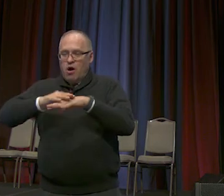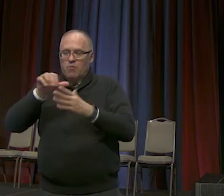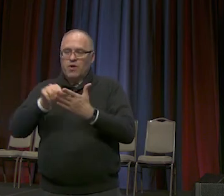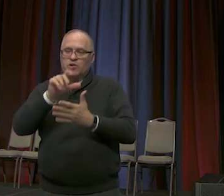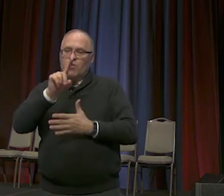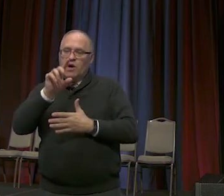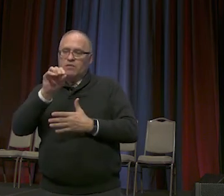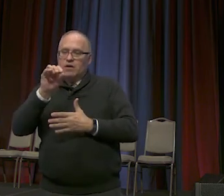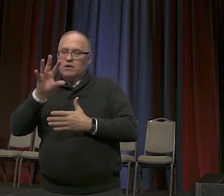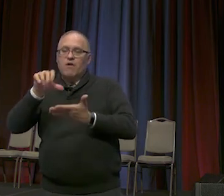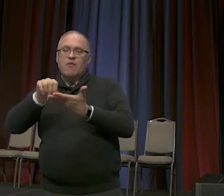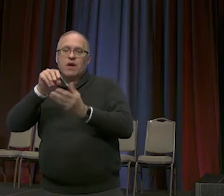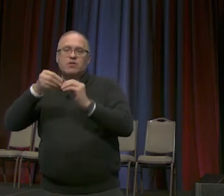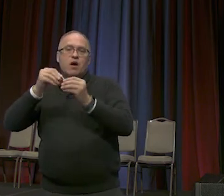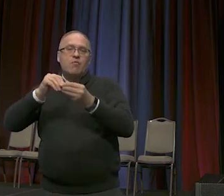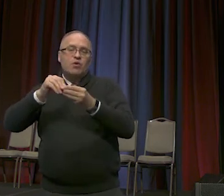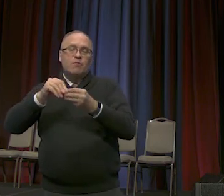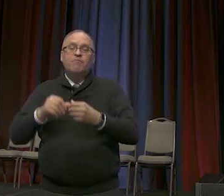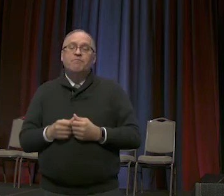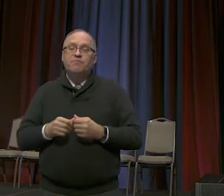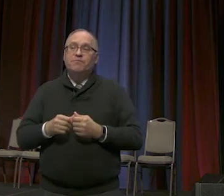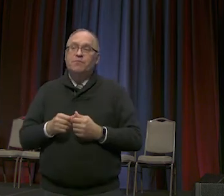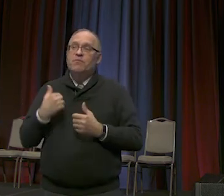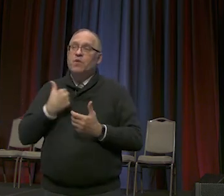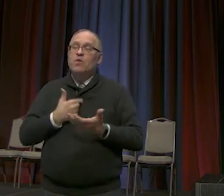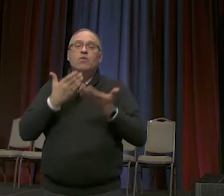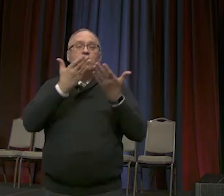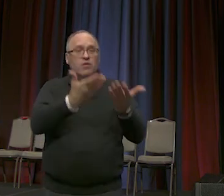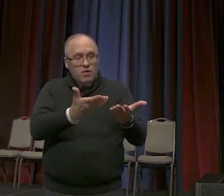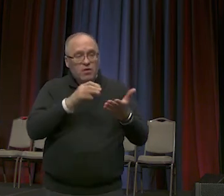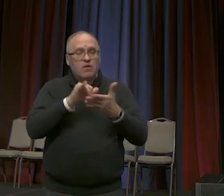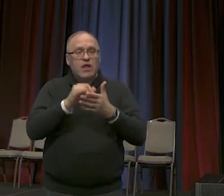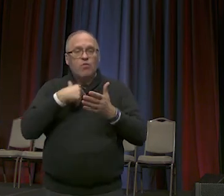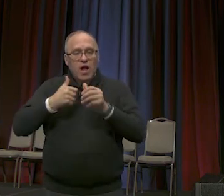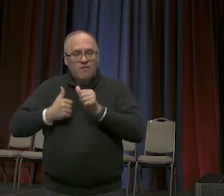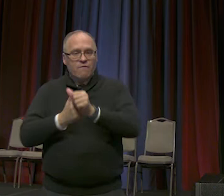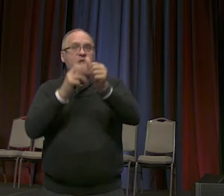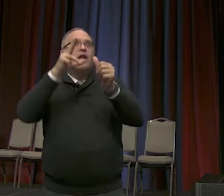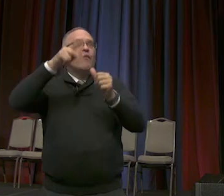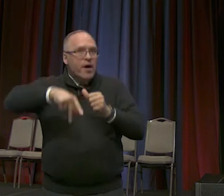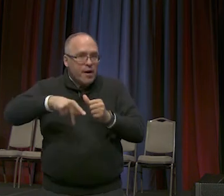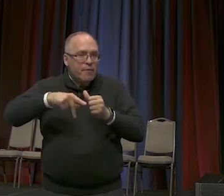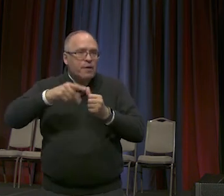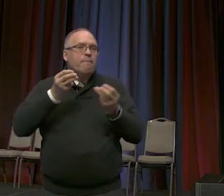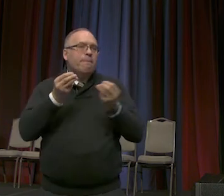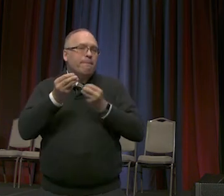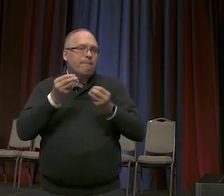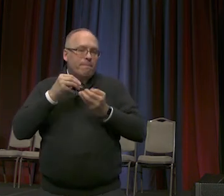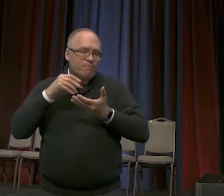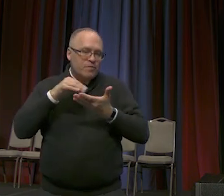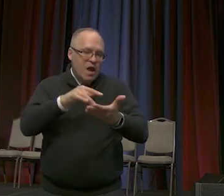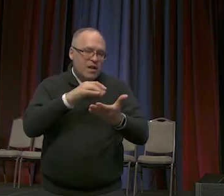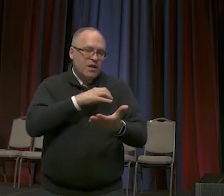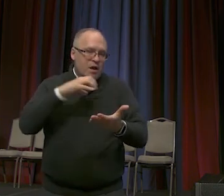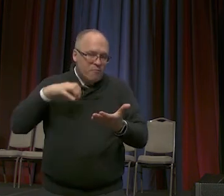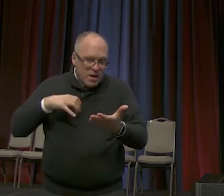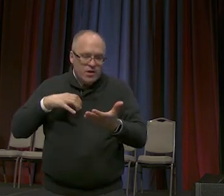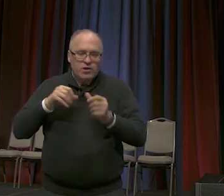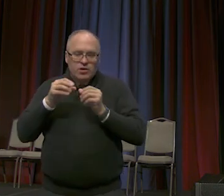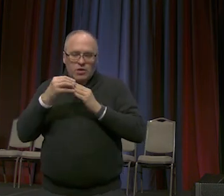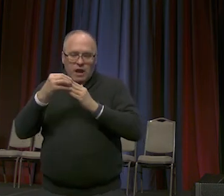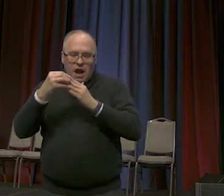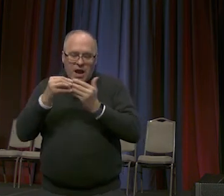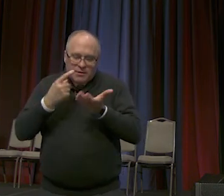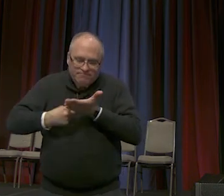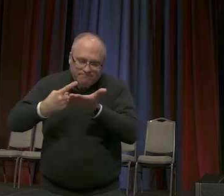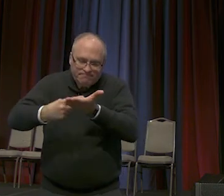and recommendation is that the General Conference authorize a follow-up ministry study commission to guide the denominational conversation